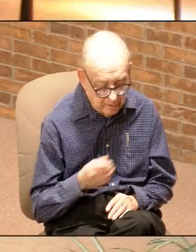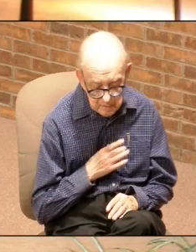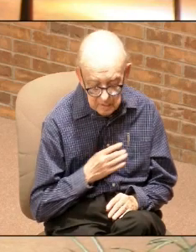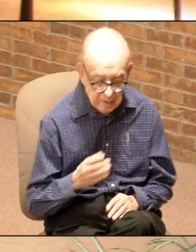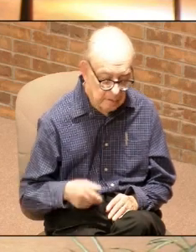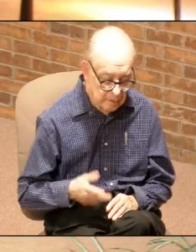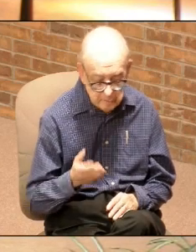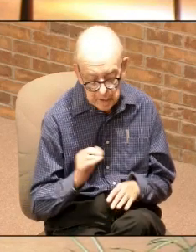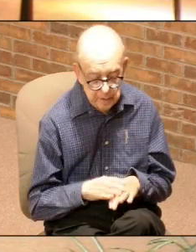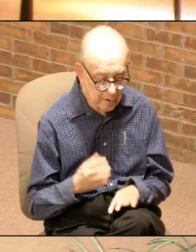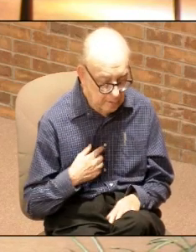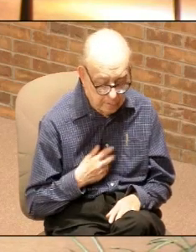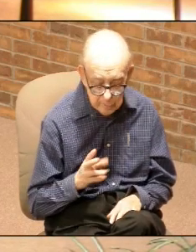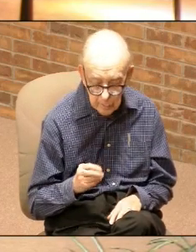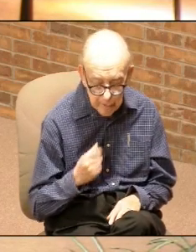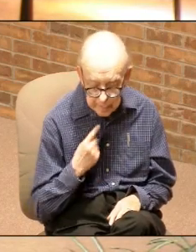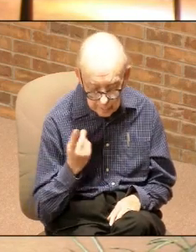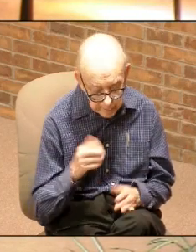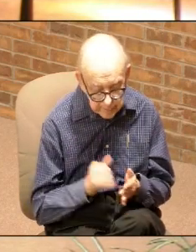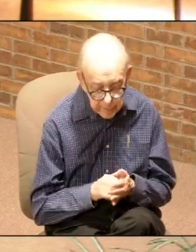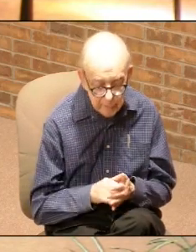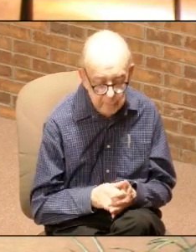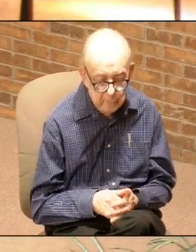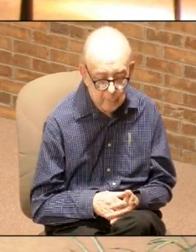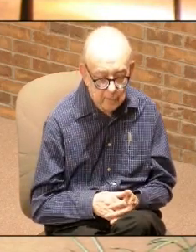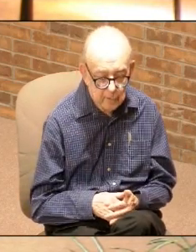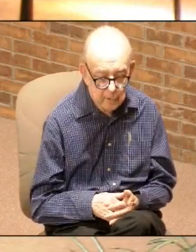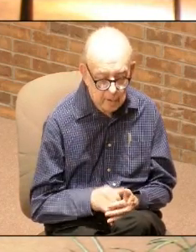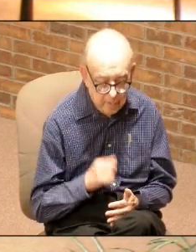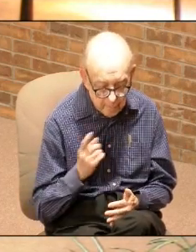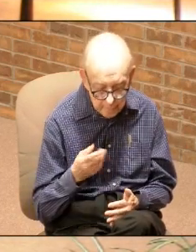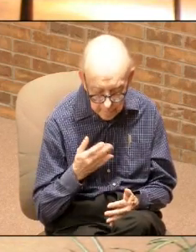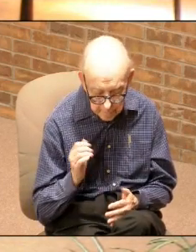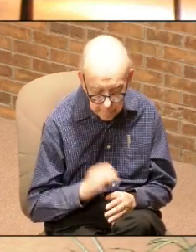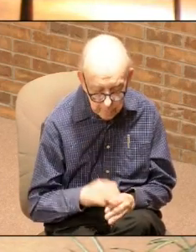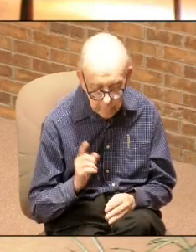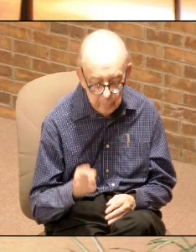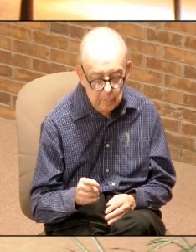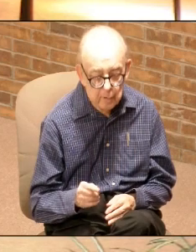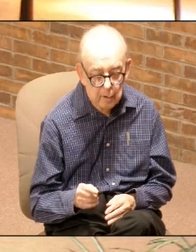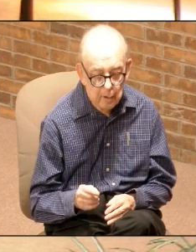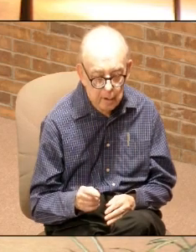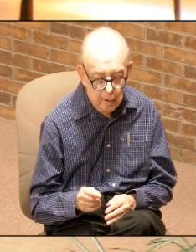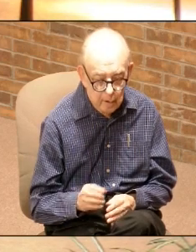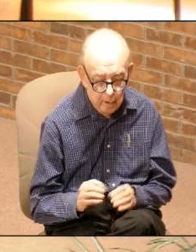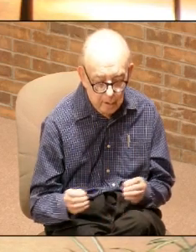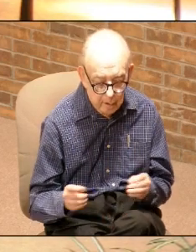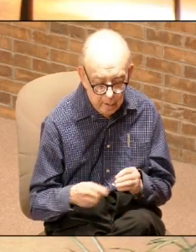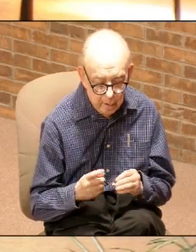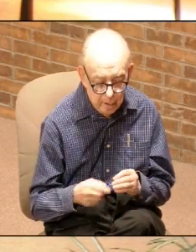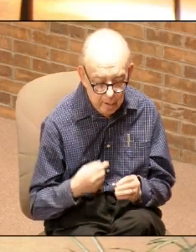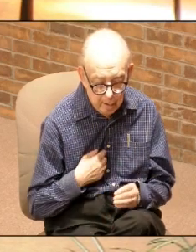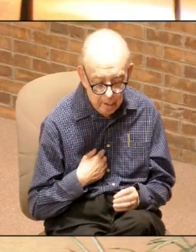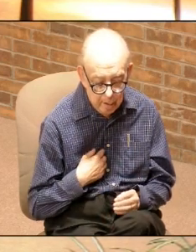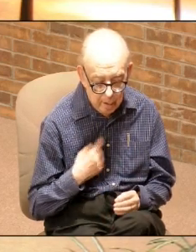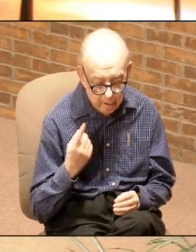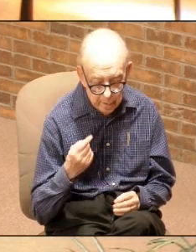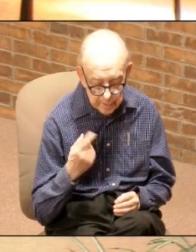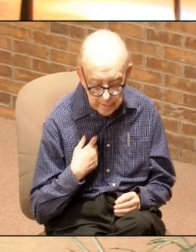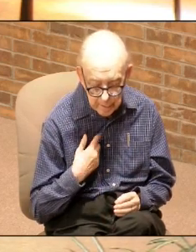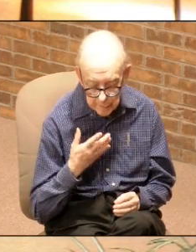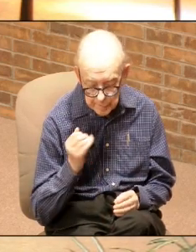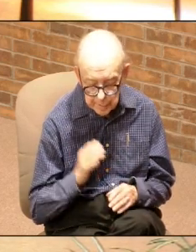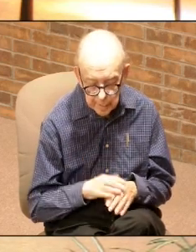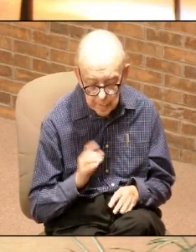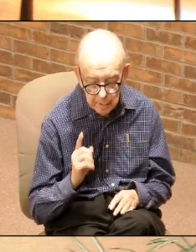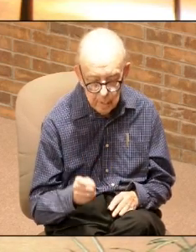Christian, you're better than me. No, I don't. I don't think that I'm better than you. There's nothing about me that thinks that I'm better